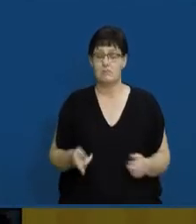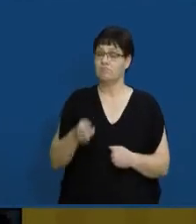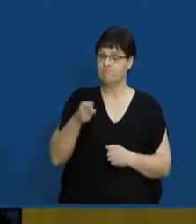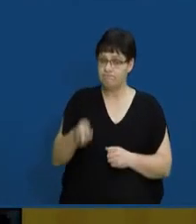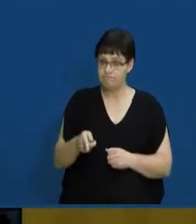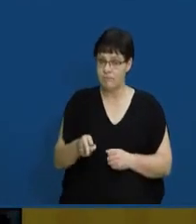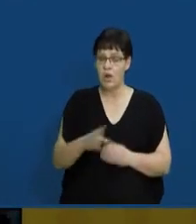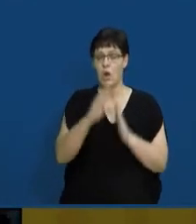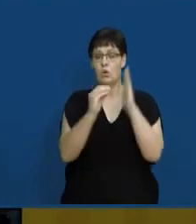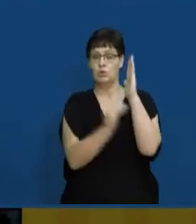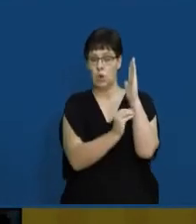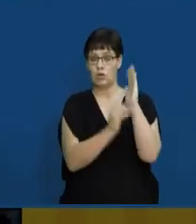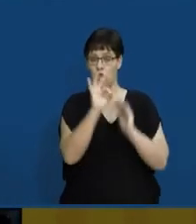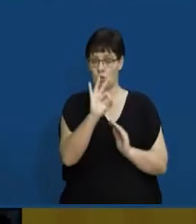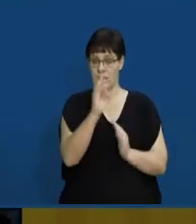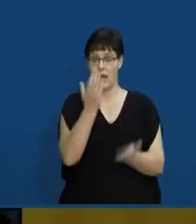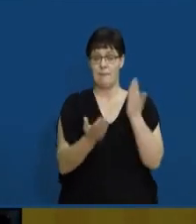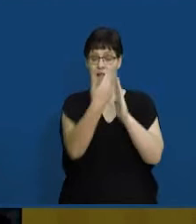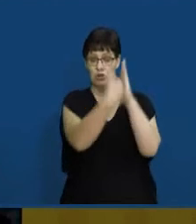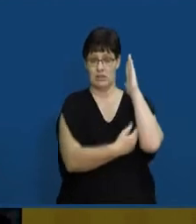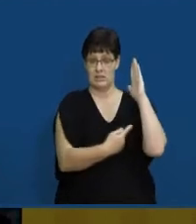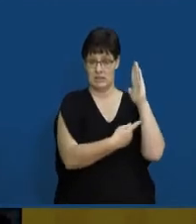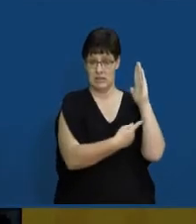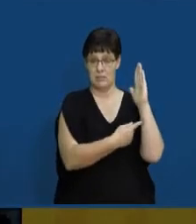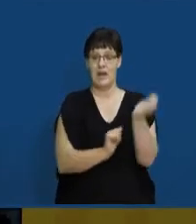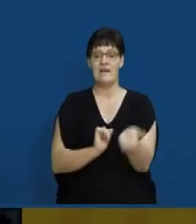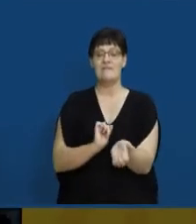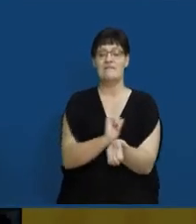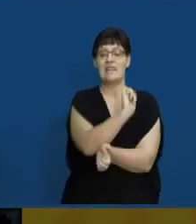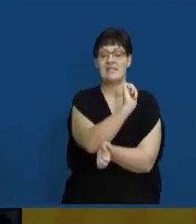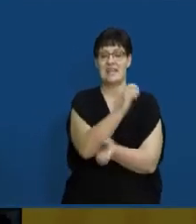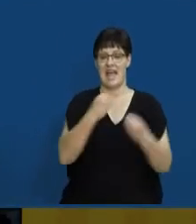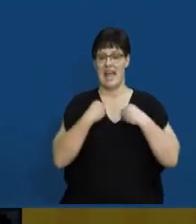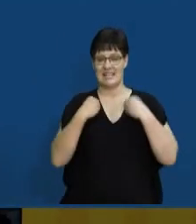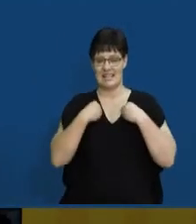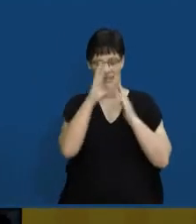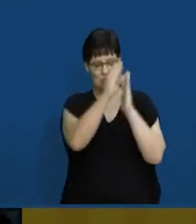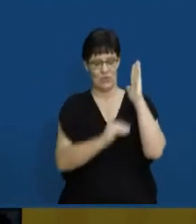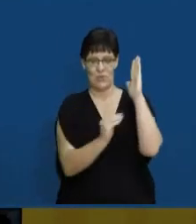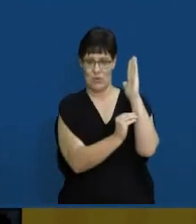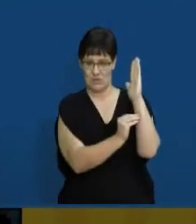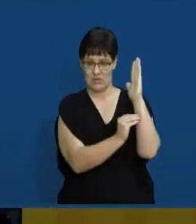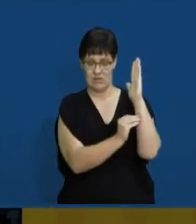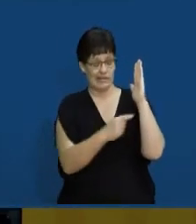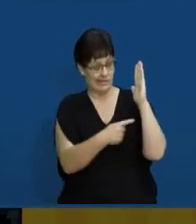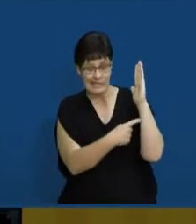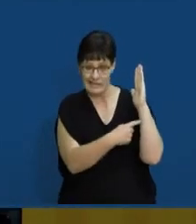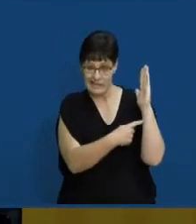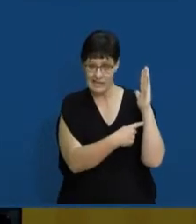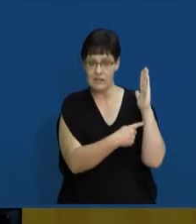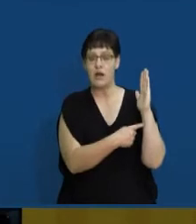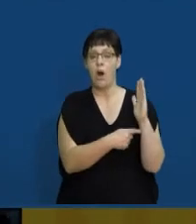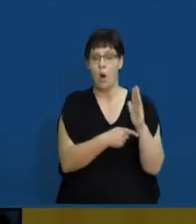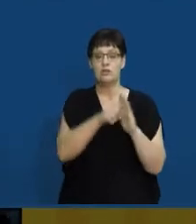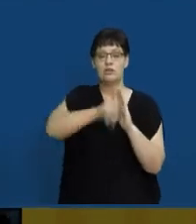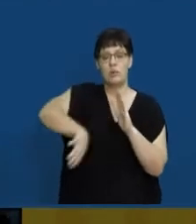note 3 to the balance sheet, namely your fixed asset note, in that fixed asset note, under